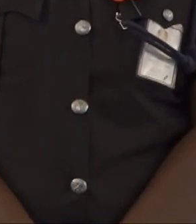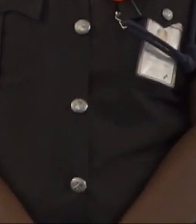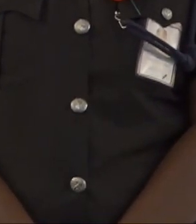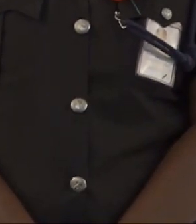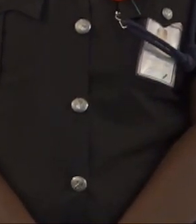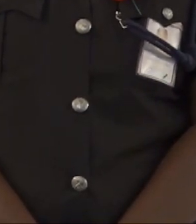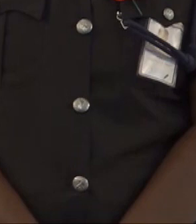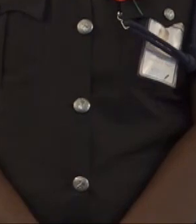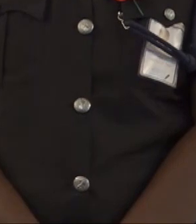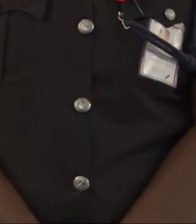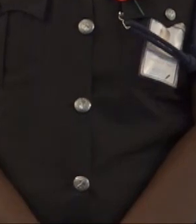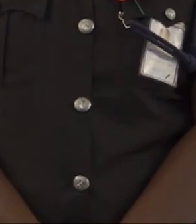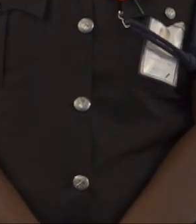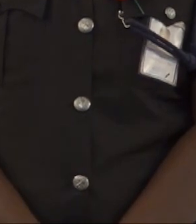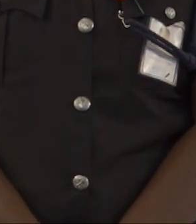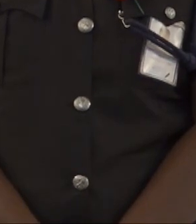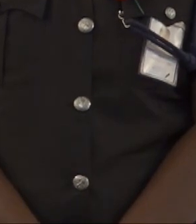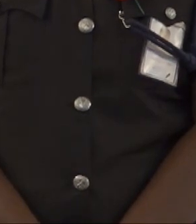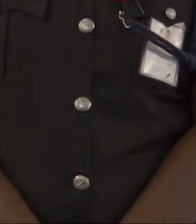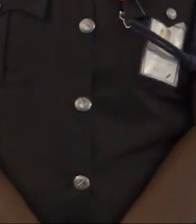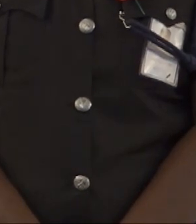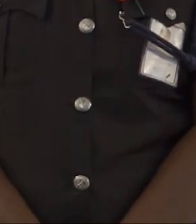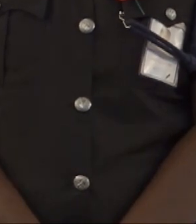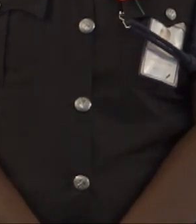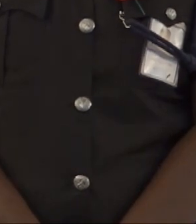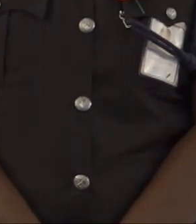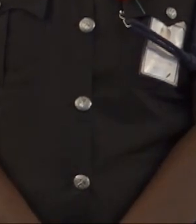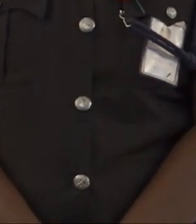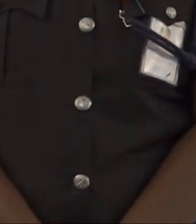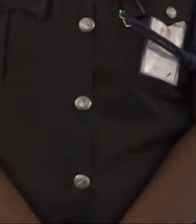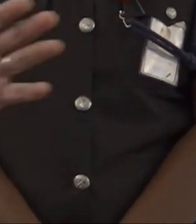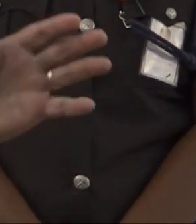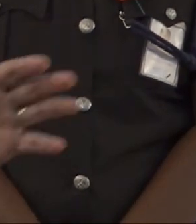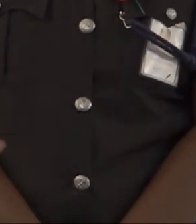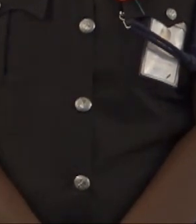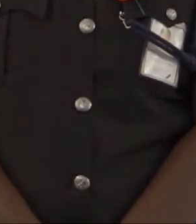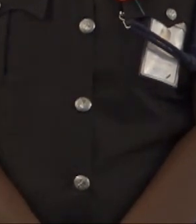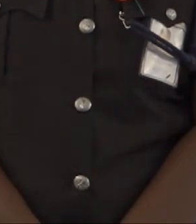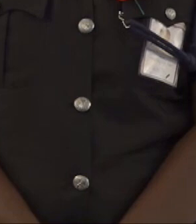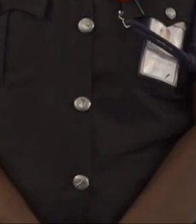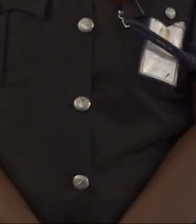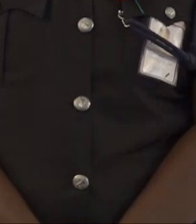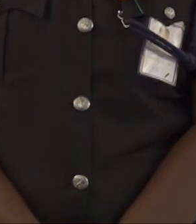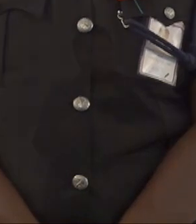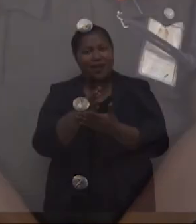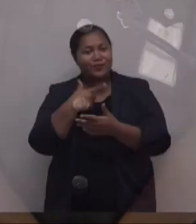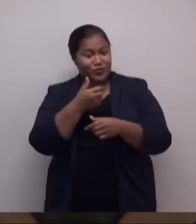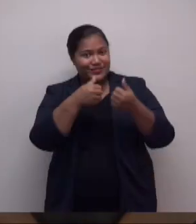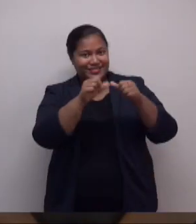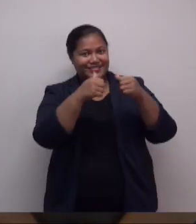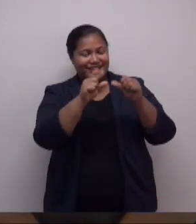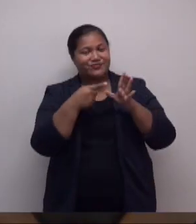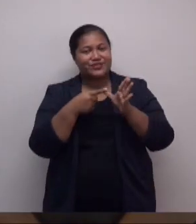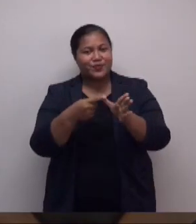President reminded us in his Fiji Day address, we all share in the success of our response.